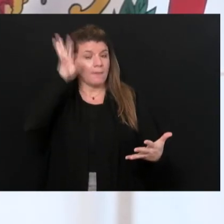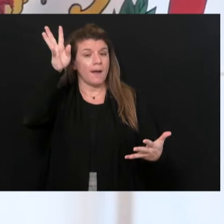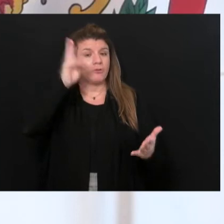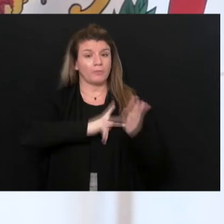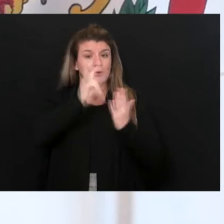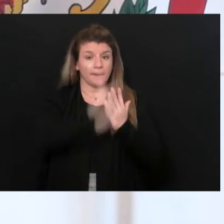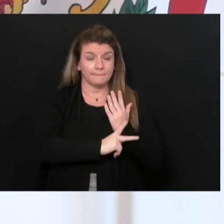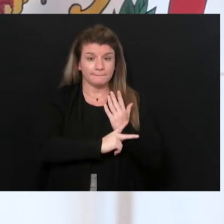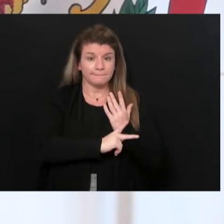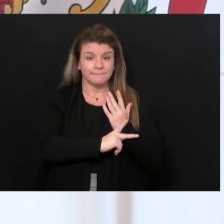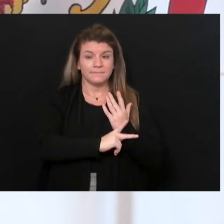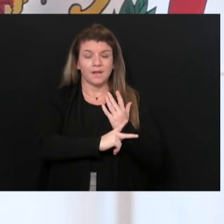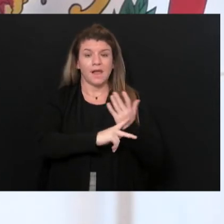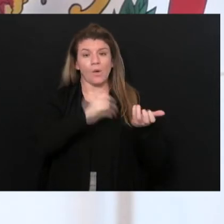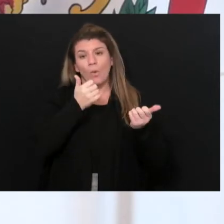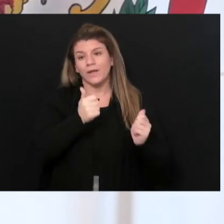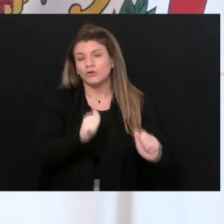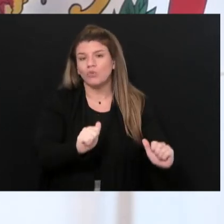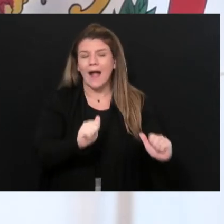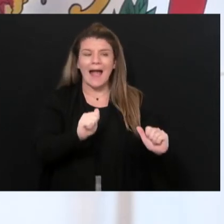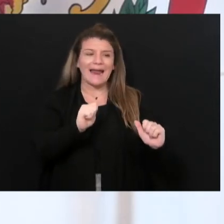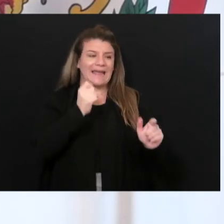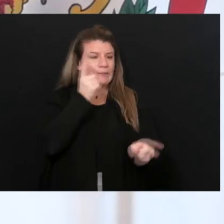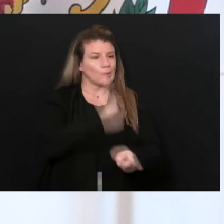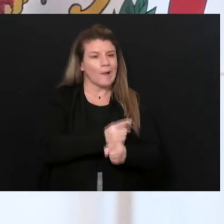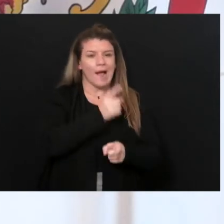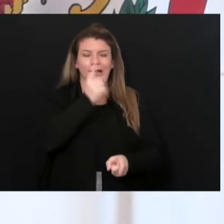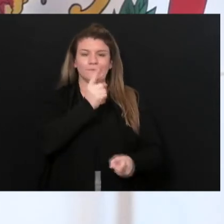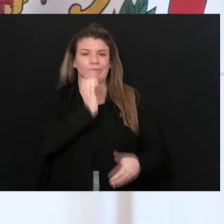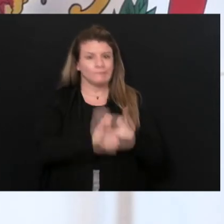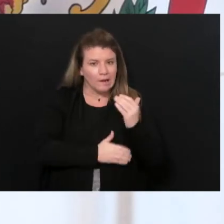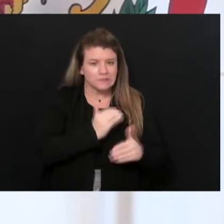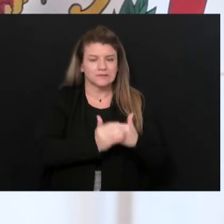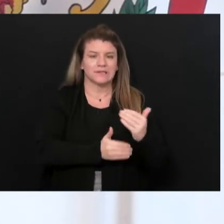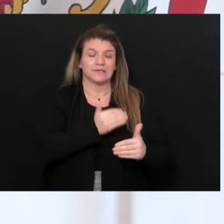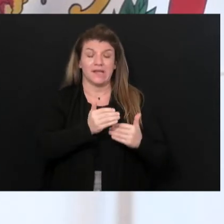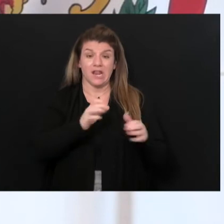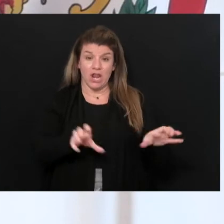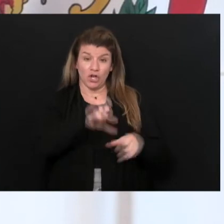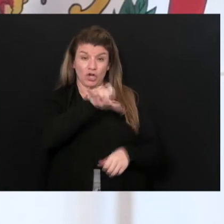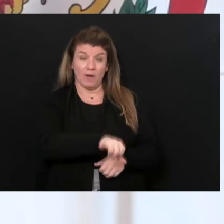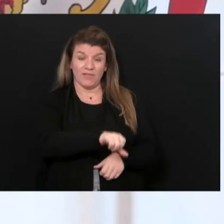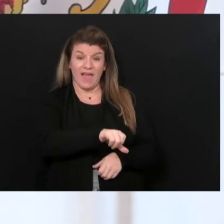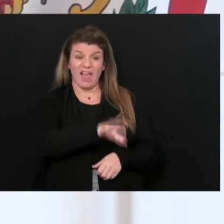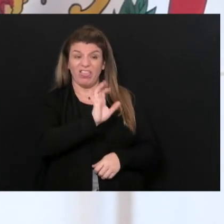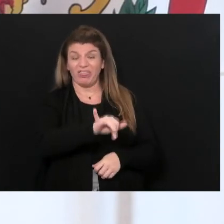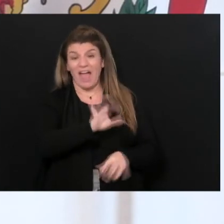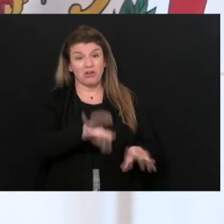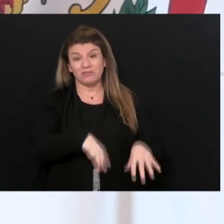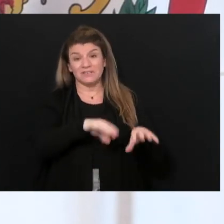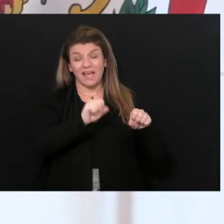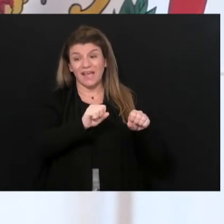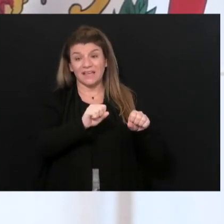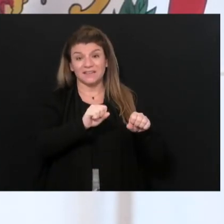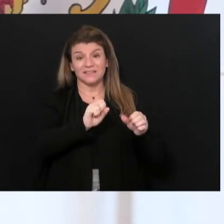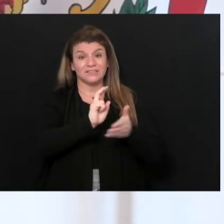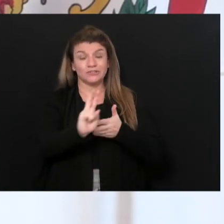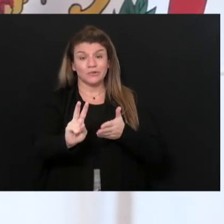program and we can try to get it exactly right. And in doing so, let's say that takes an extra 2 or